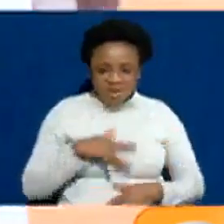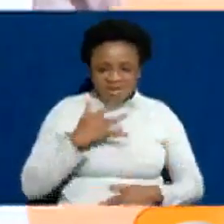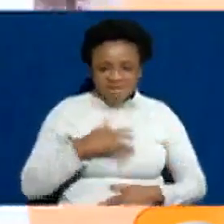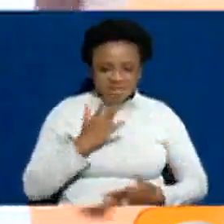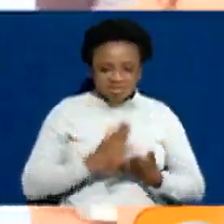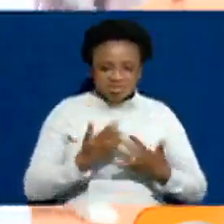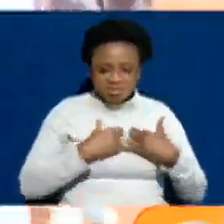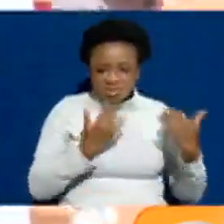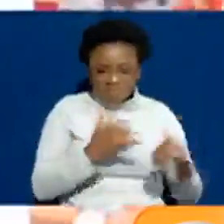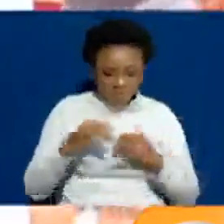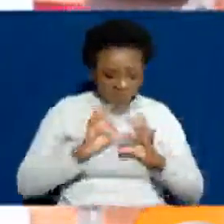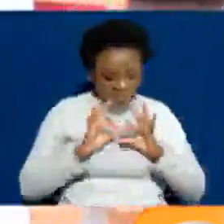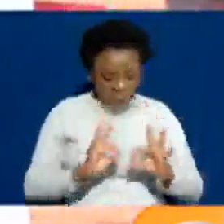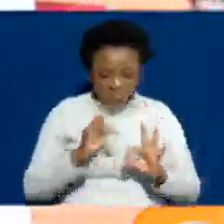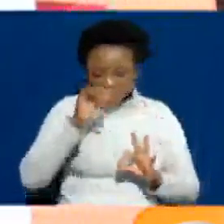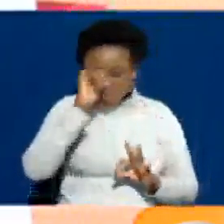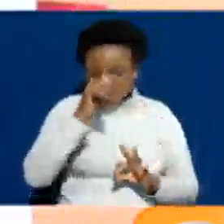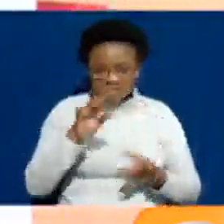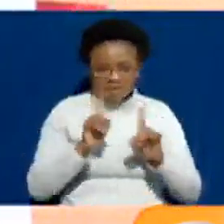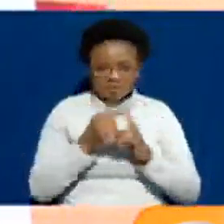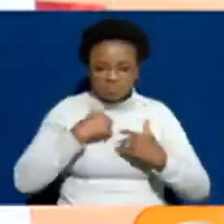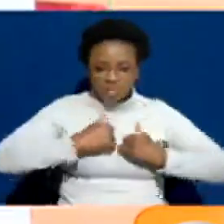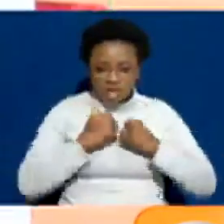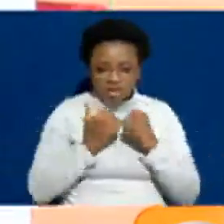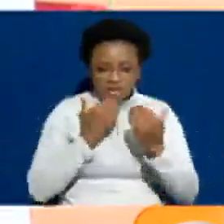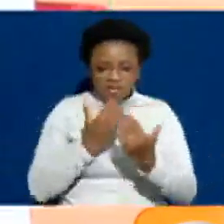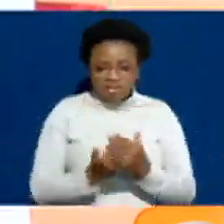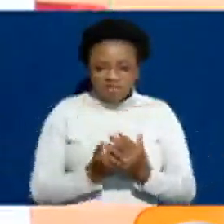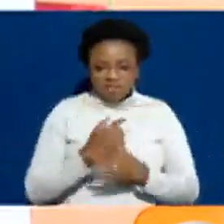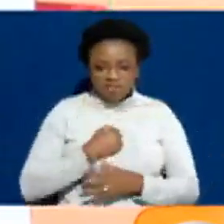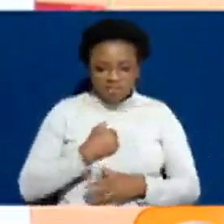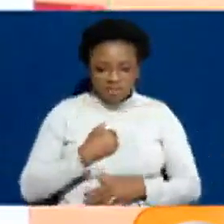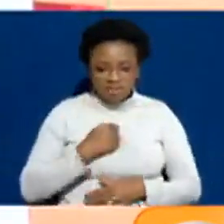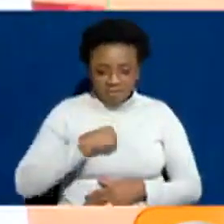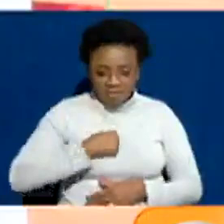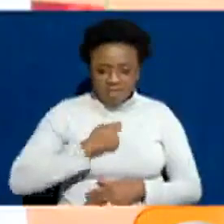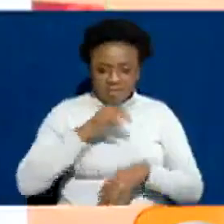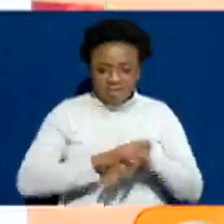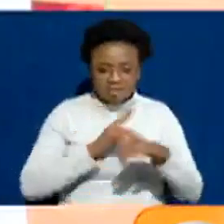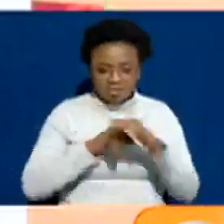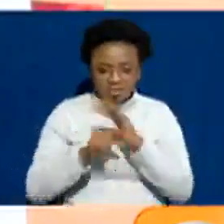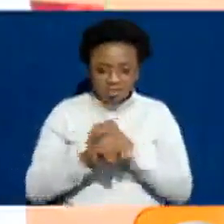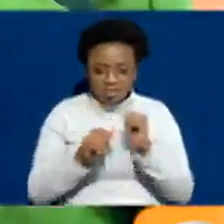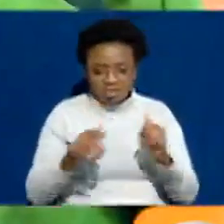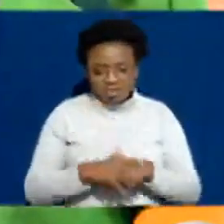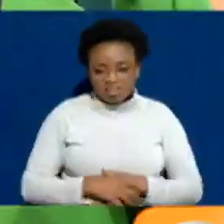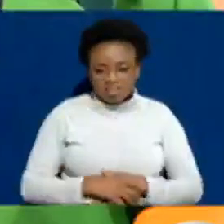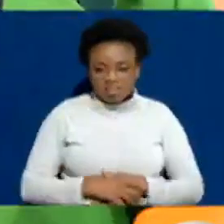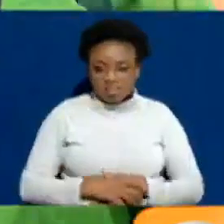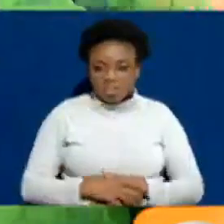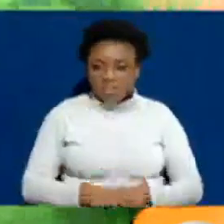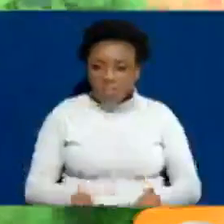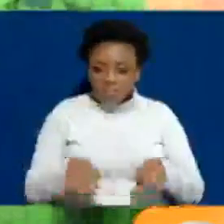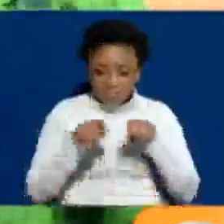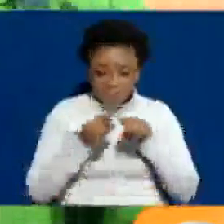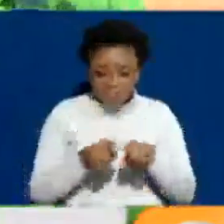played mature and really smart, and I'm really grateful that I got the gold today, and also this week has been great for me. This is the first